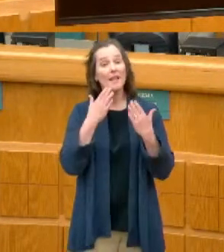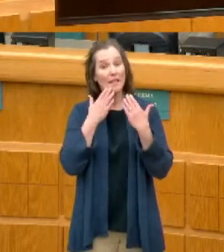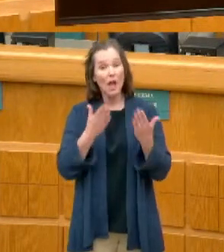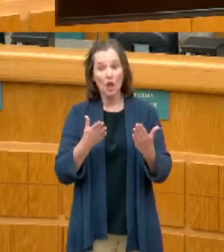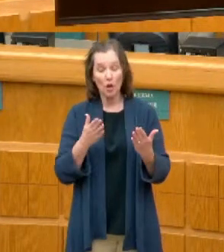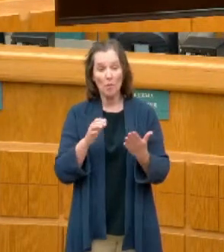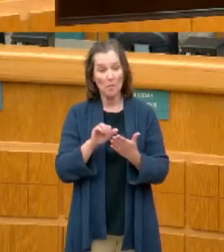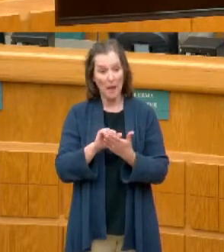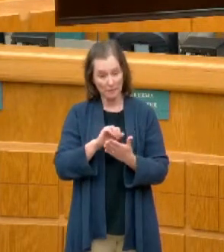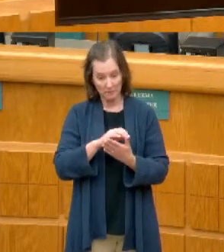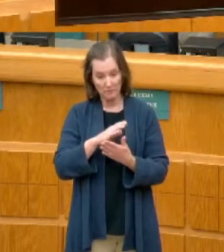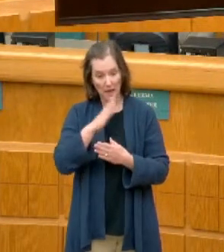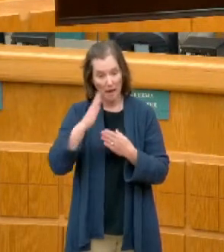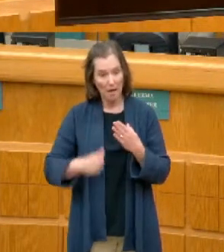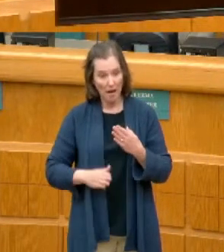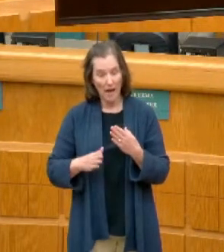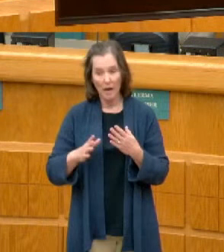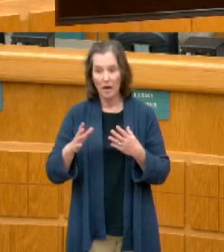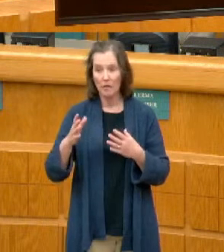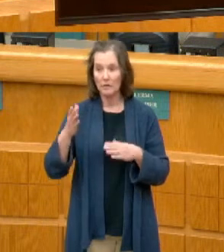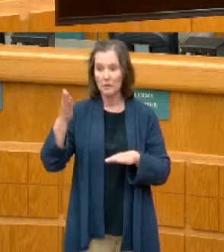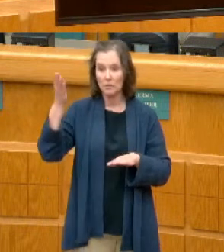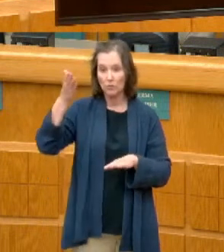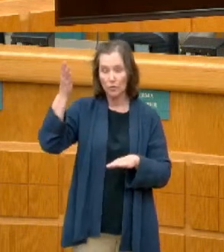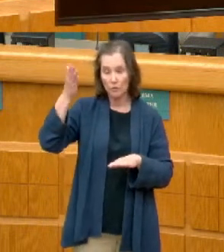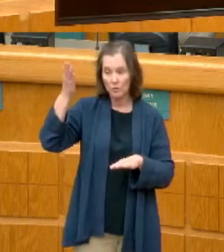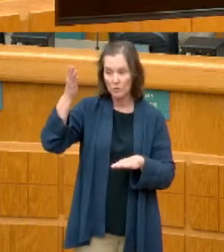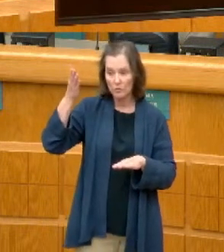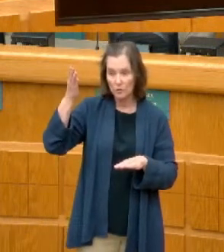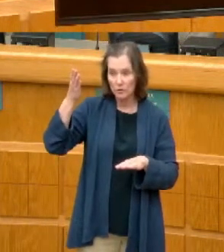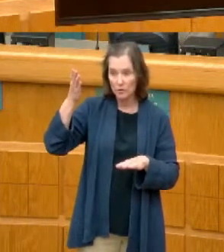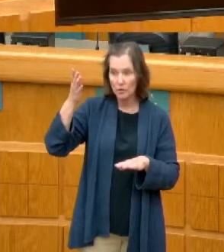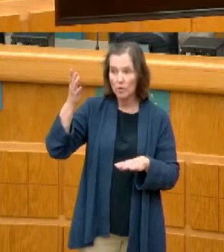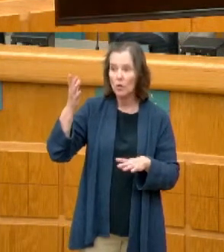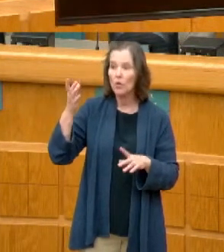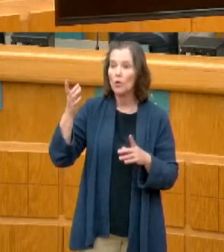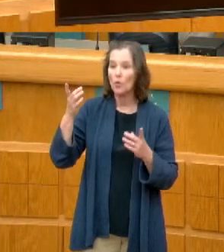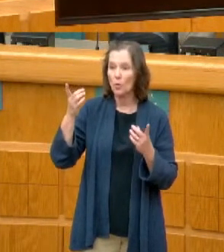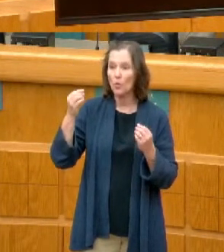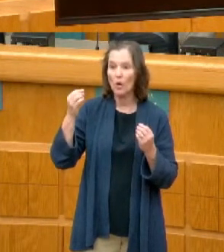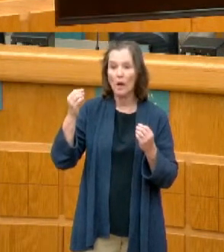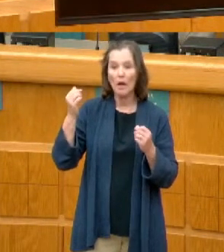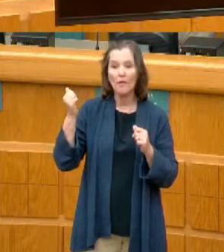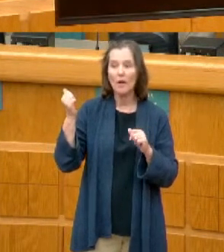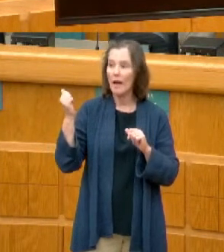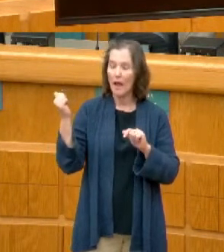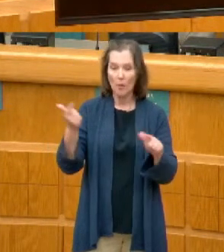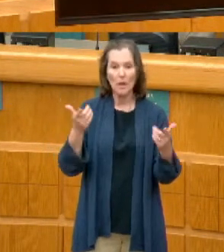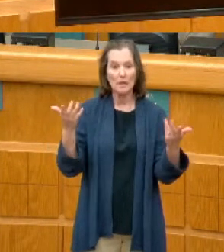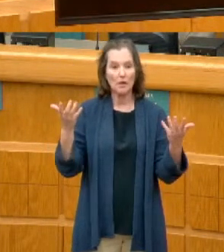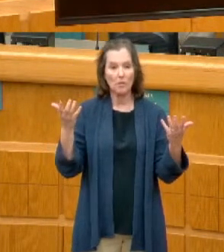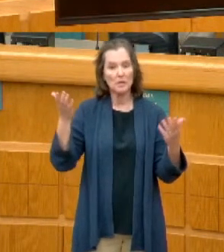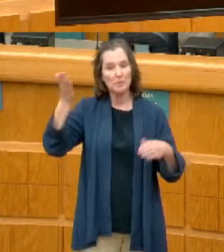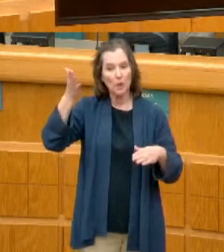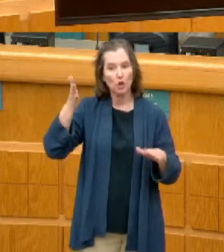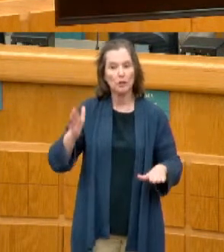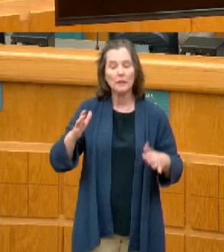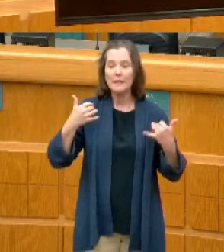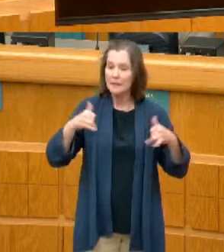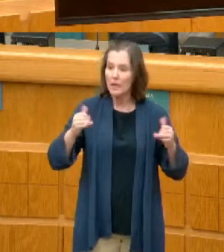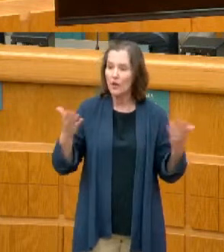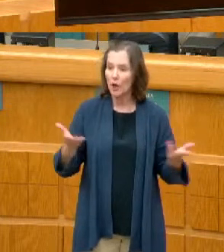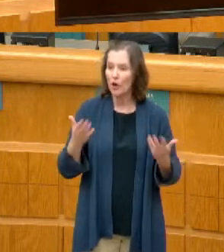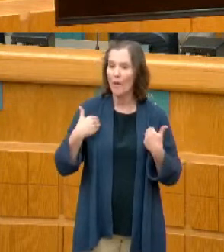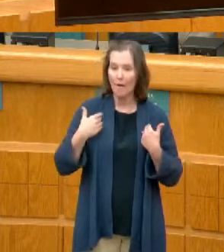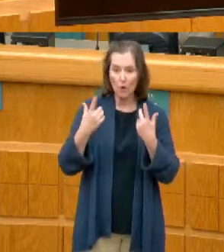That concludes our press conference today. We do have, everyone is still here available. If you have questions, we can open it up